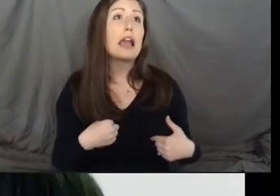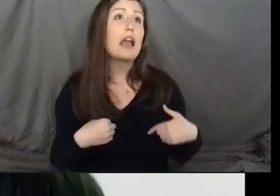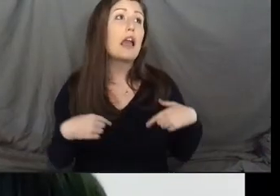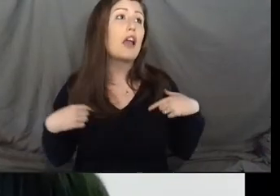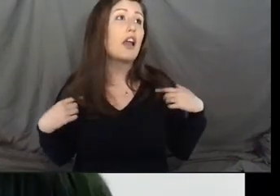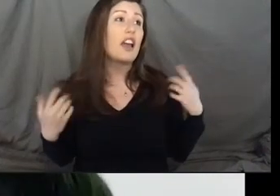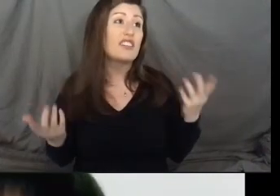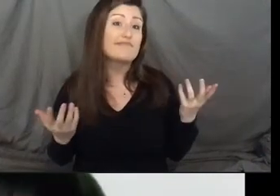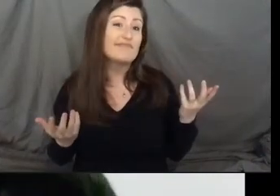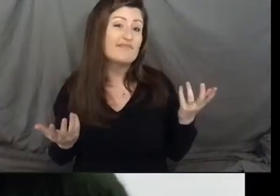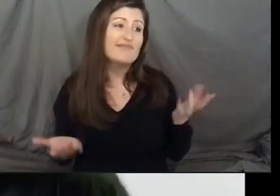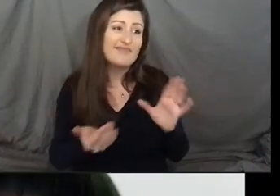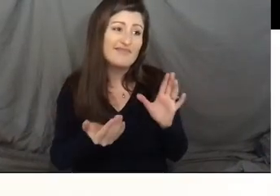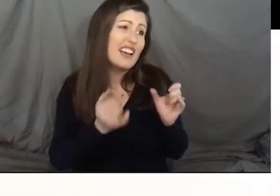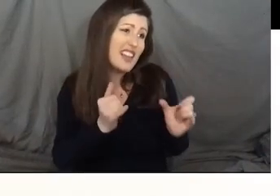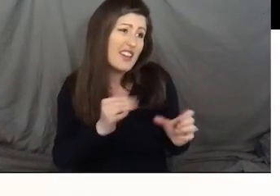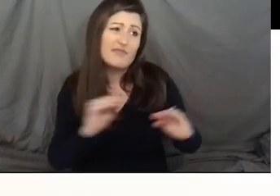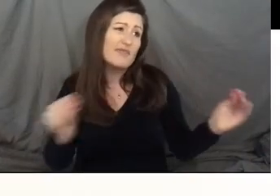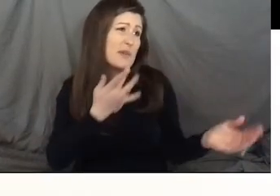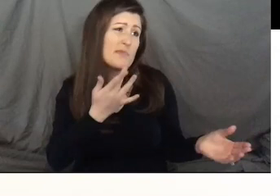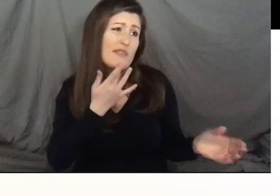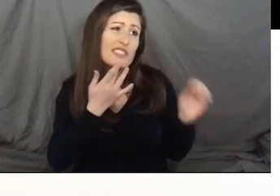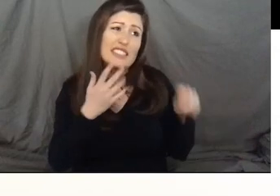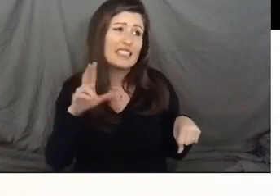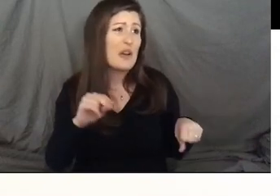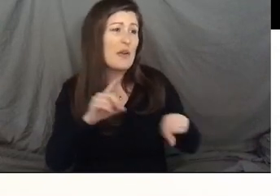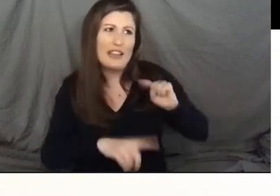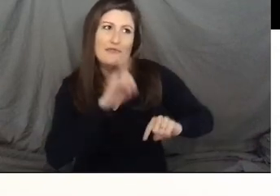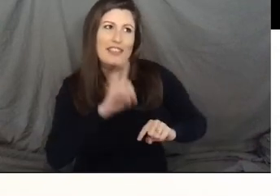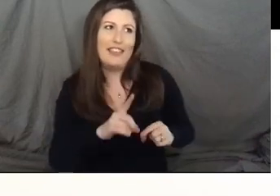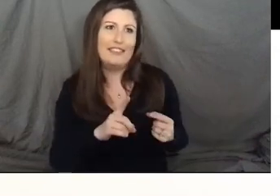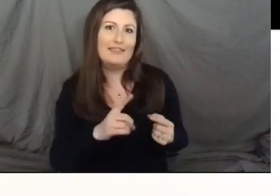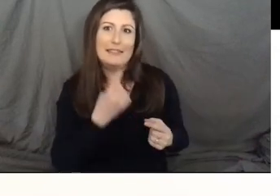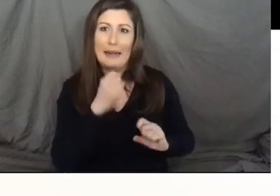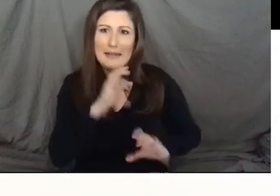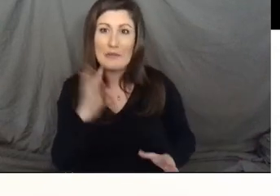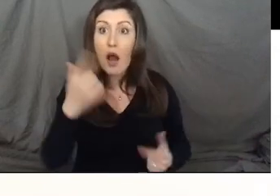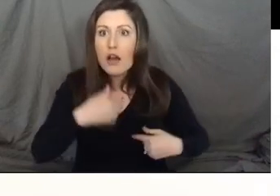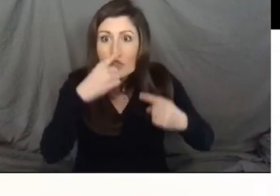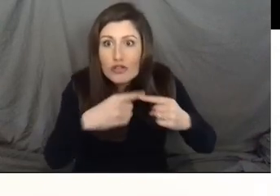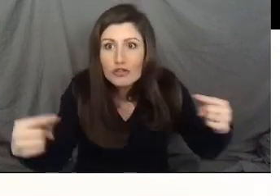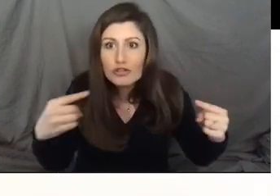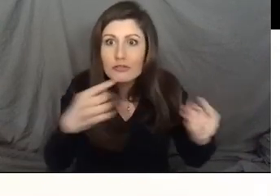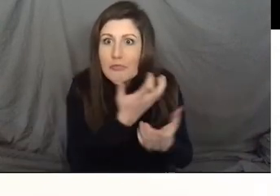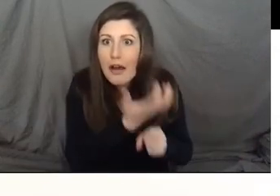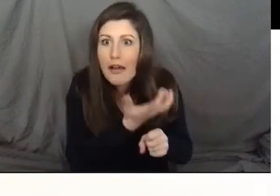I don't really like have. I can't really say anything because I'm allergic to pineapple. So,